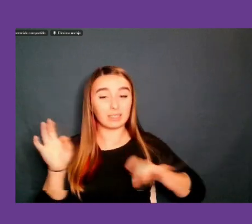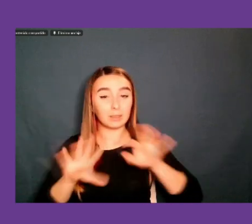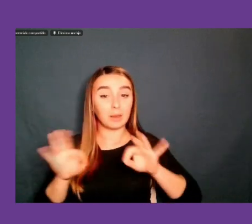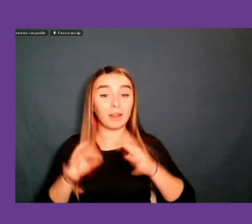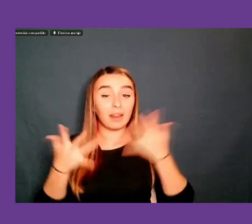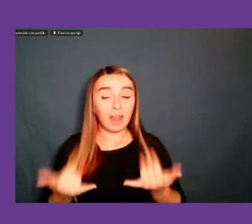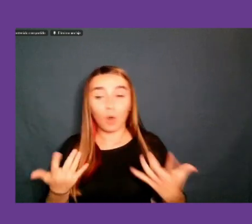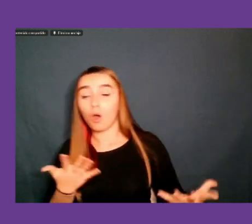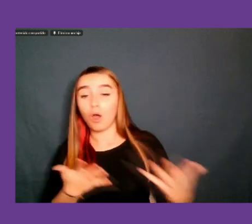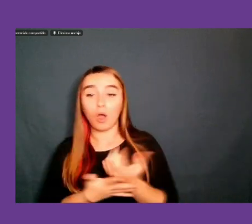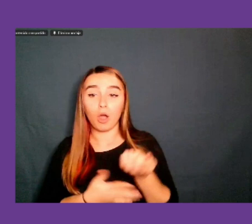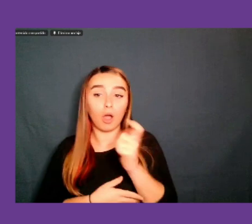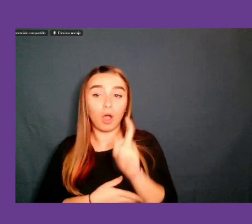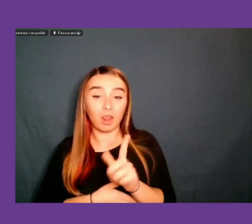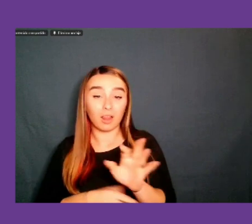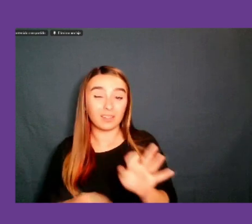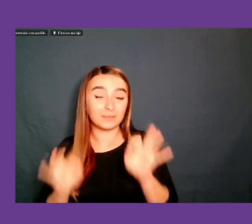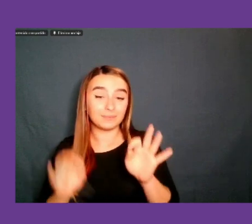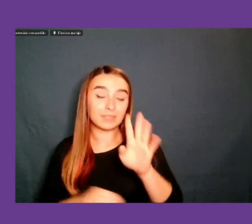EN relevant to the